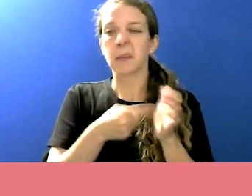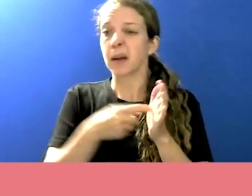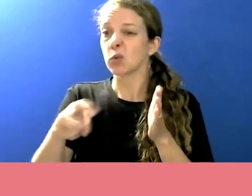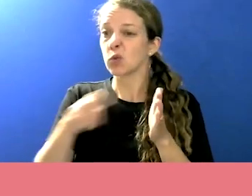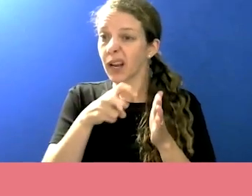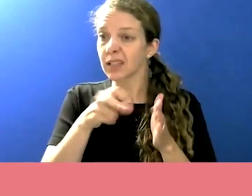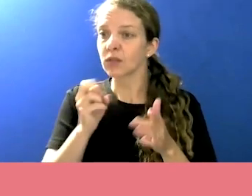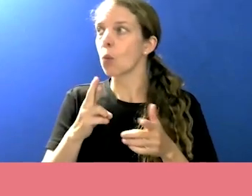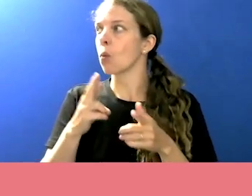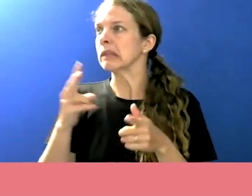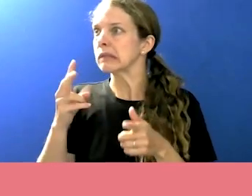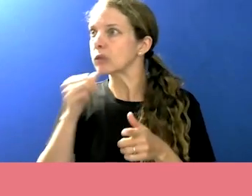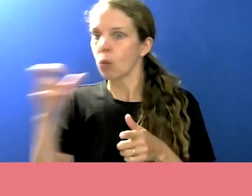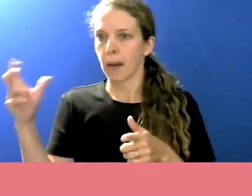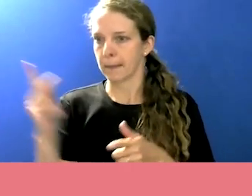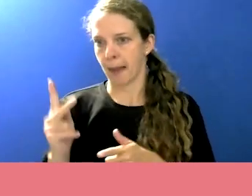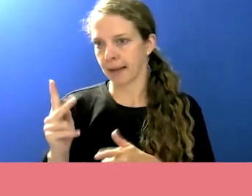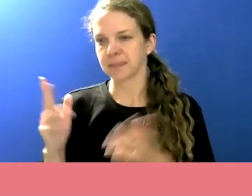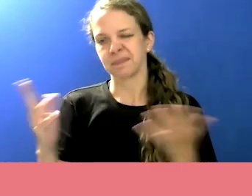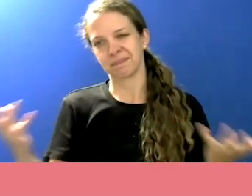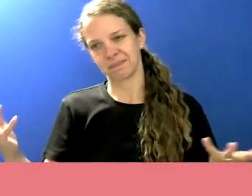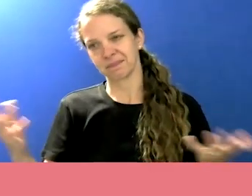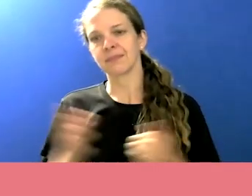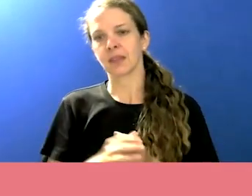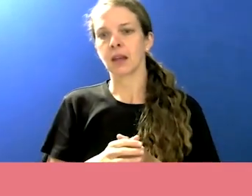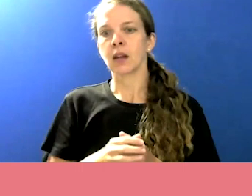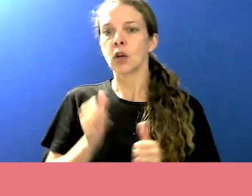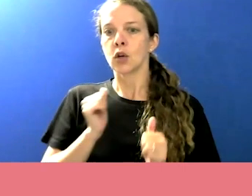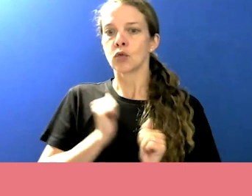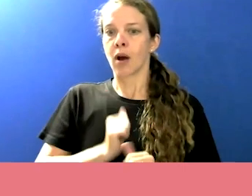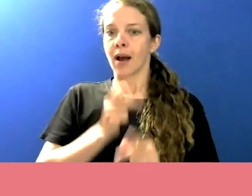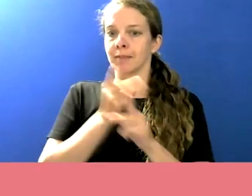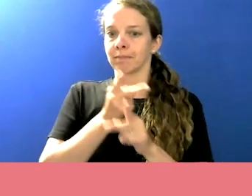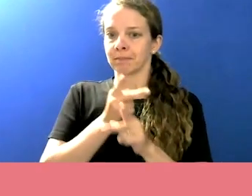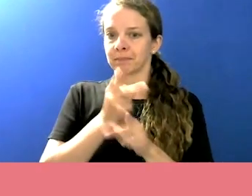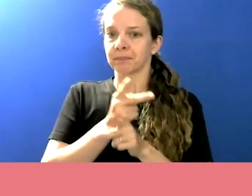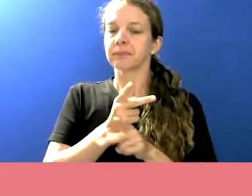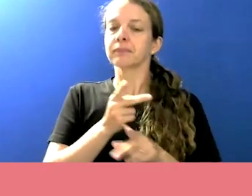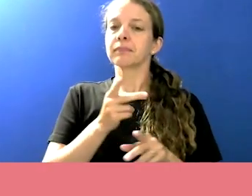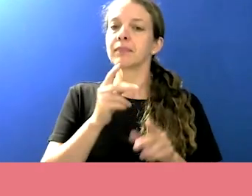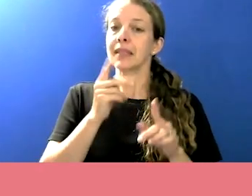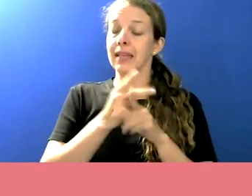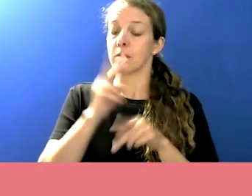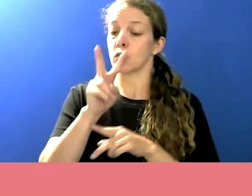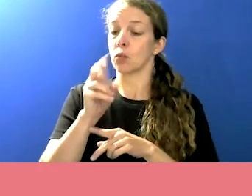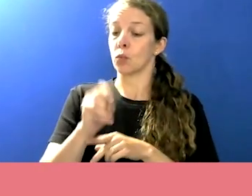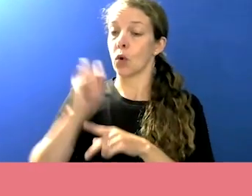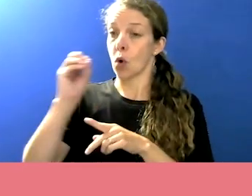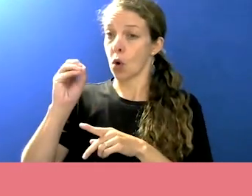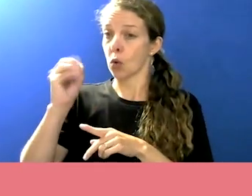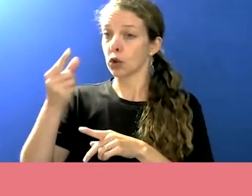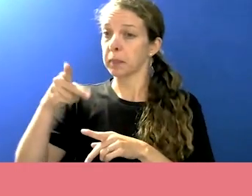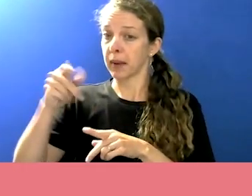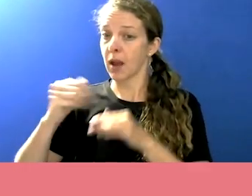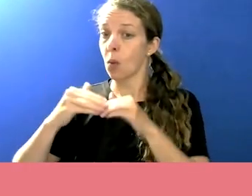school. We do try to have a 2.0 or higher, obviously for academic reasons like